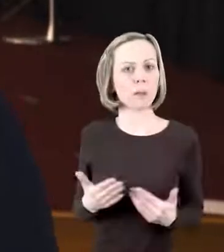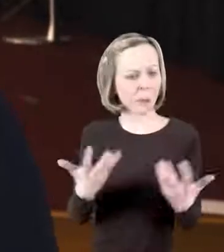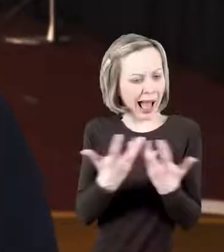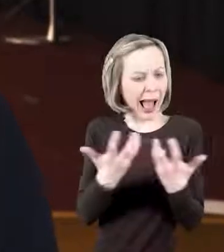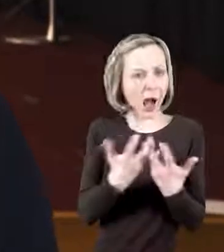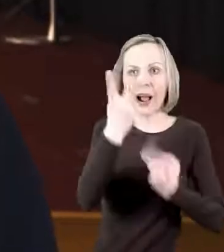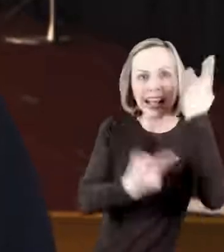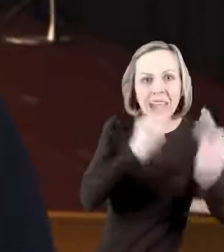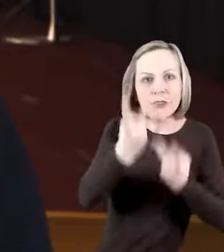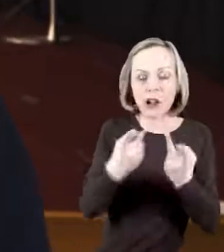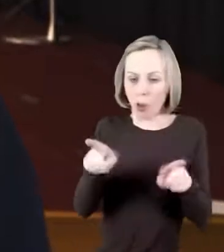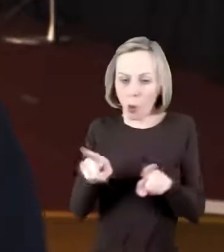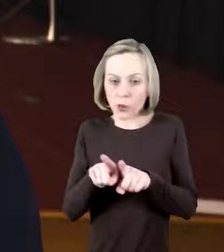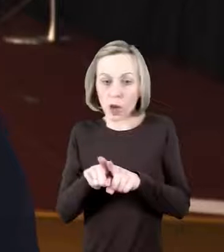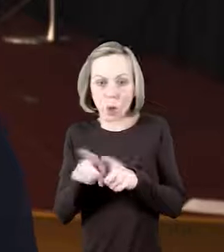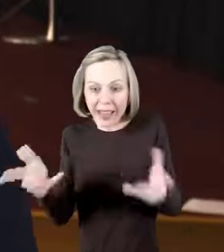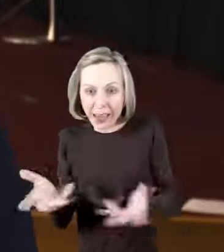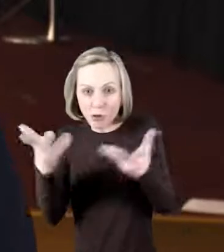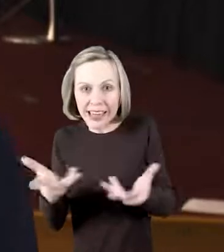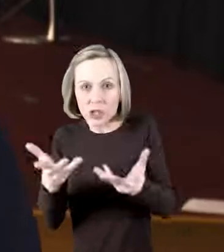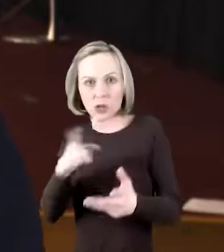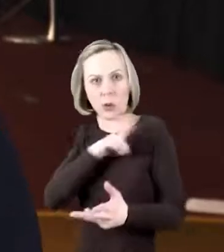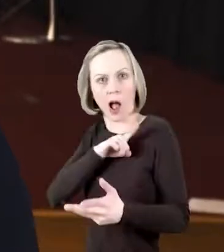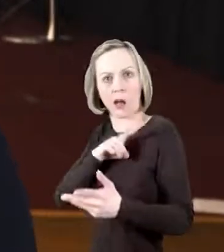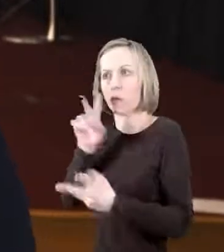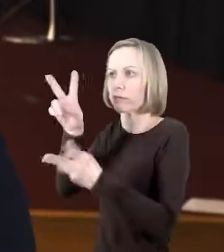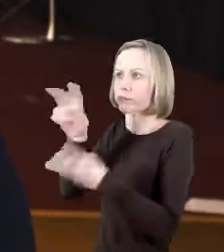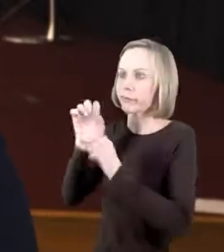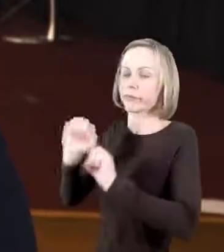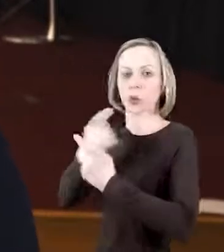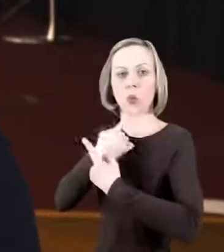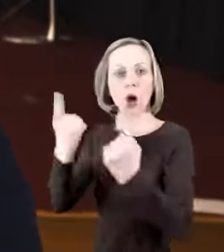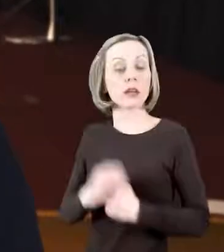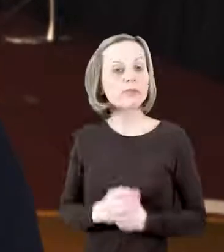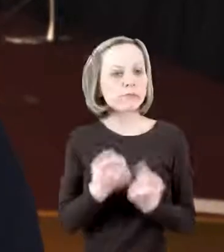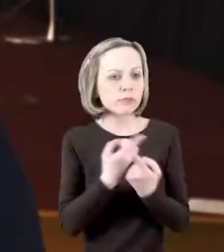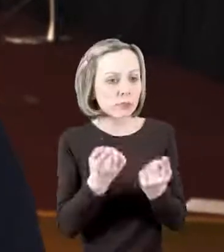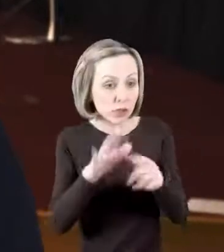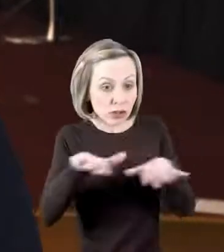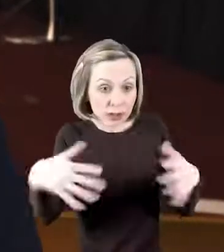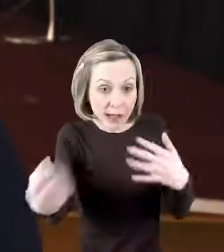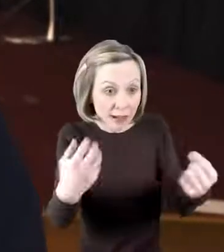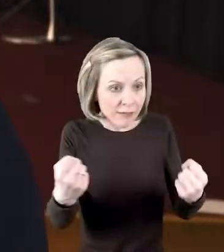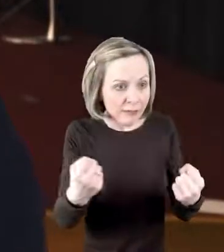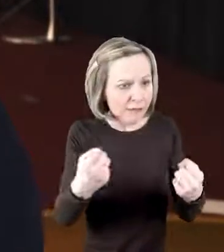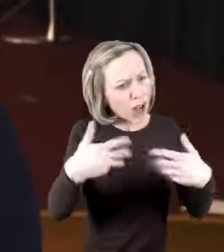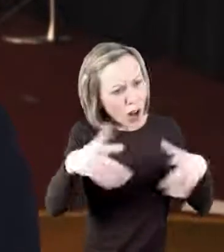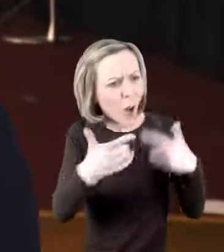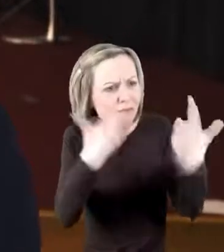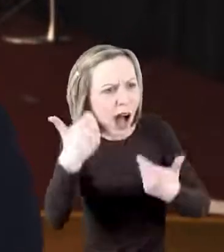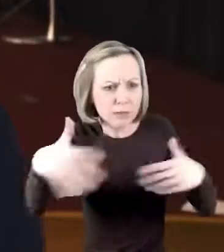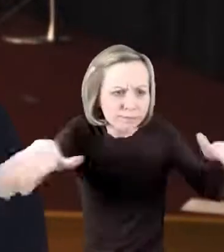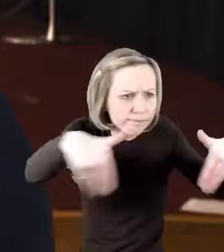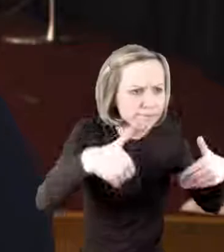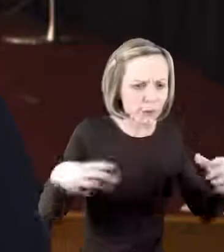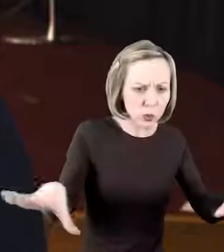joy as we worship together, in the carols we sing and in the encouragement we hear from God's word. If you have